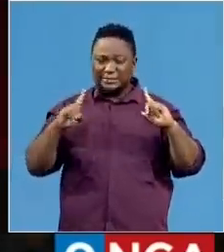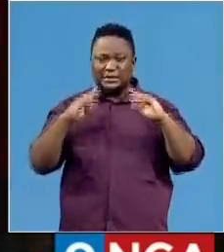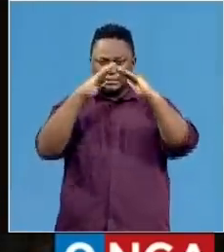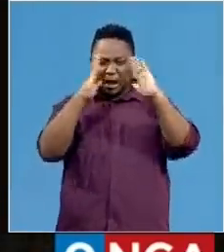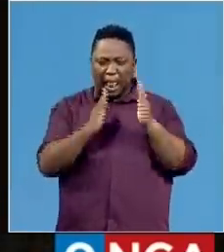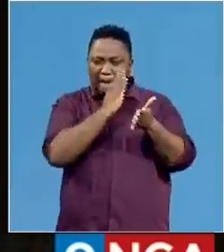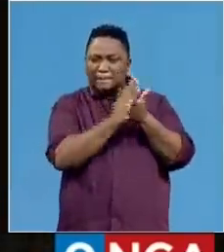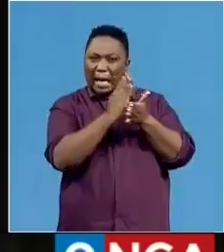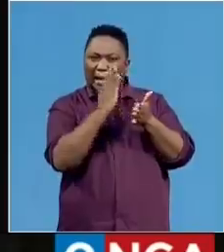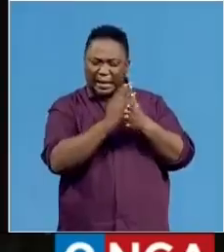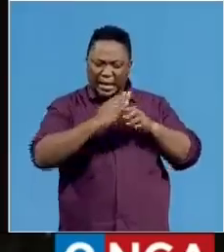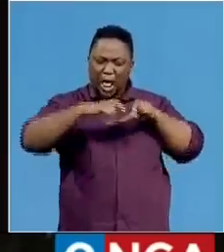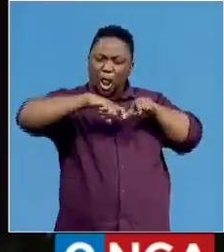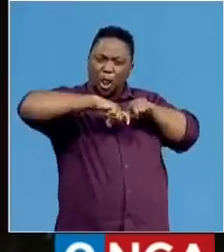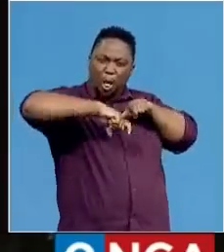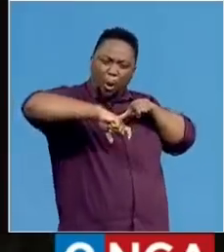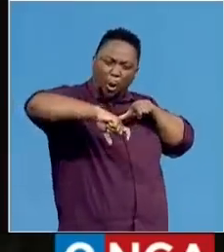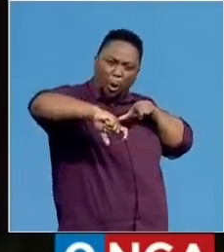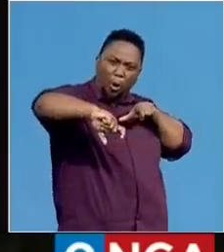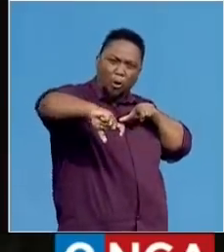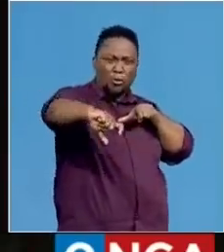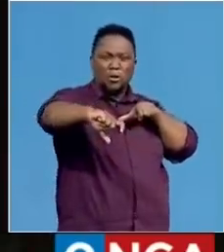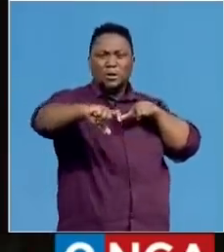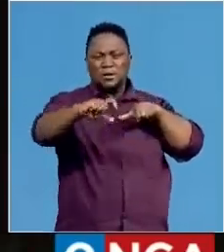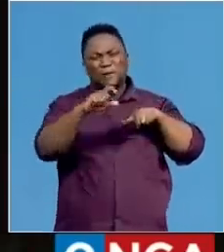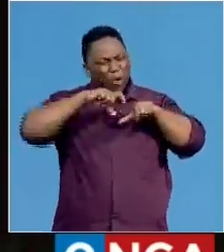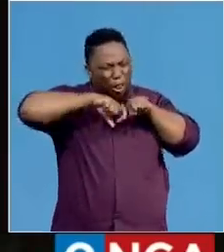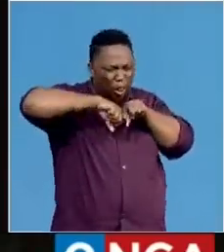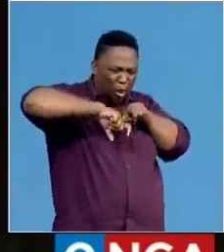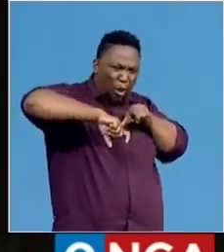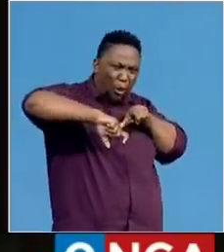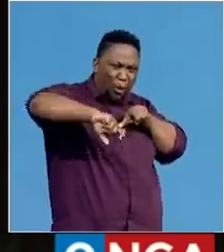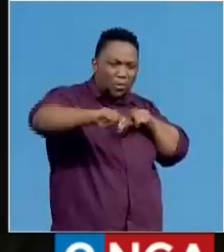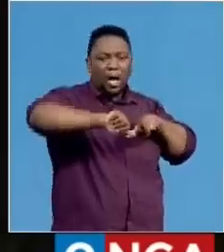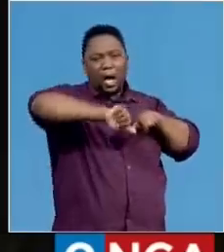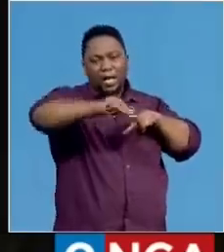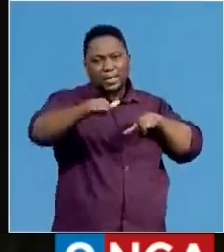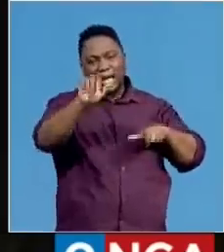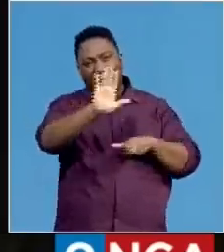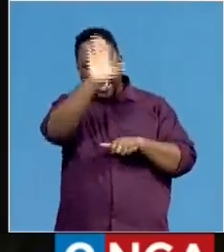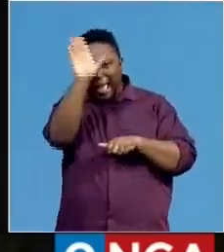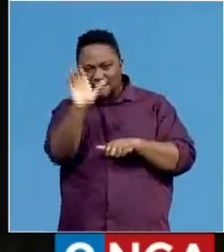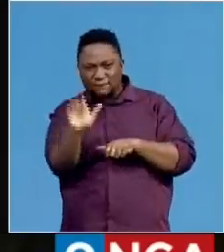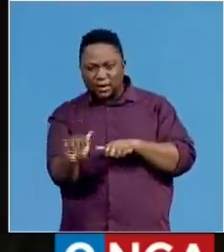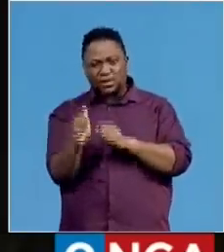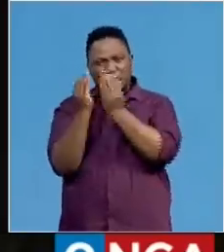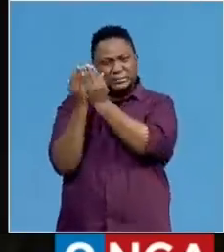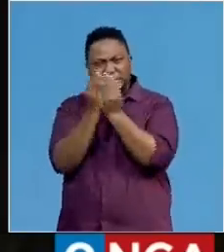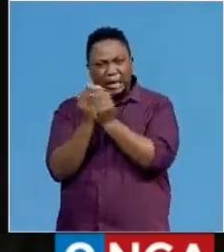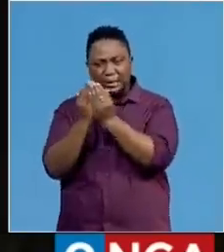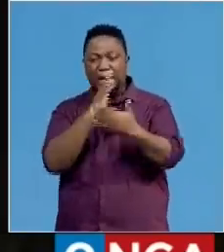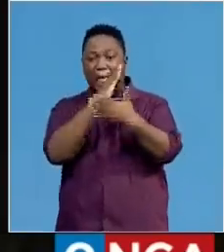the back behind the Sarah Bartman Hall adjacent to the African Studies Library. Faith, I'm told that there are some